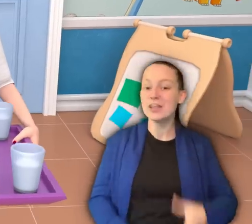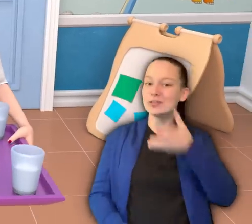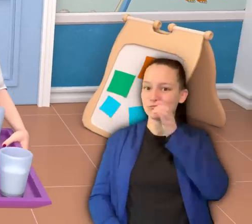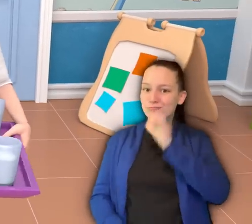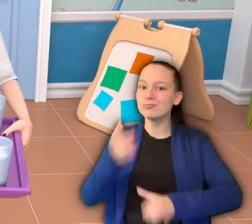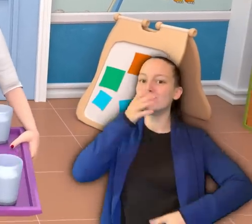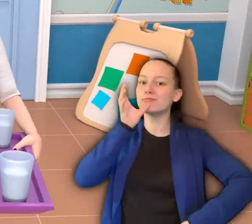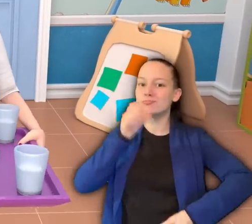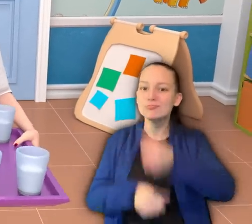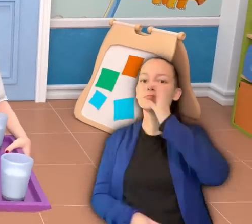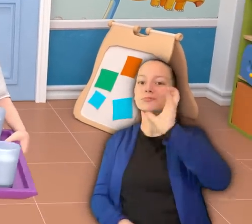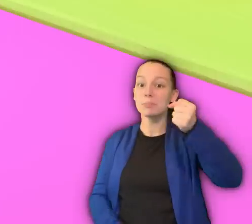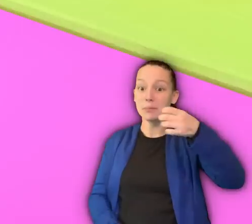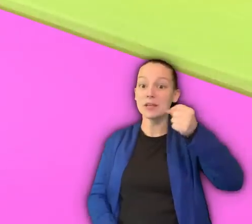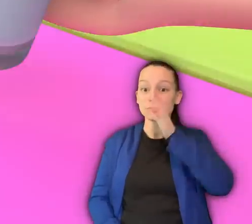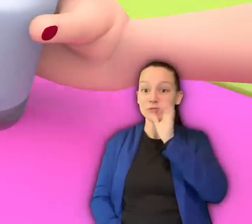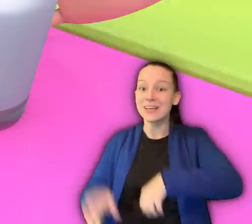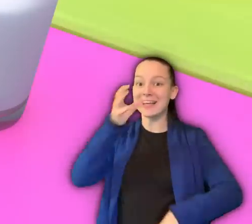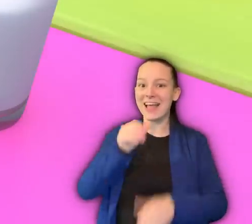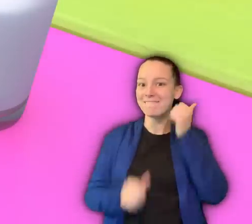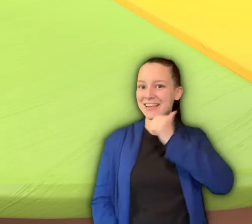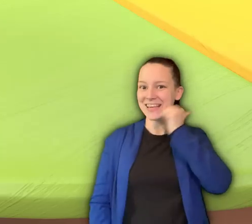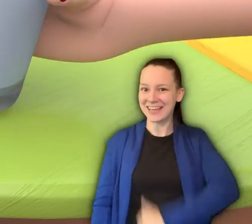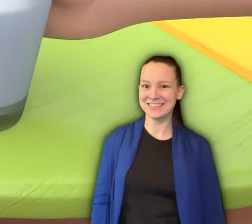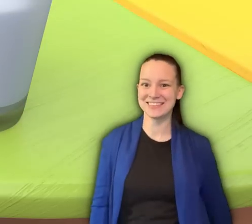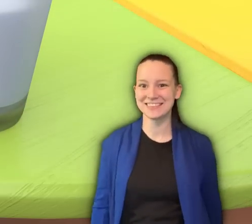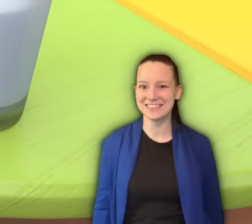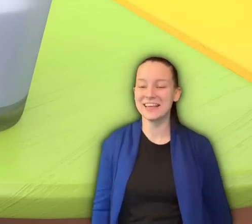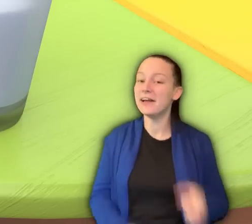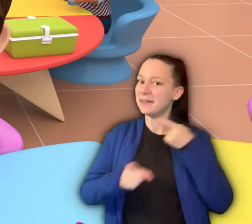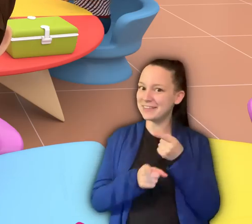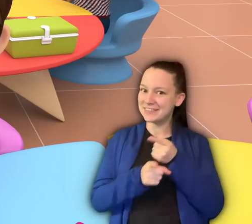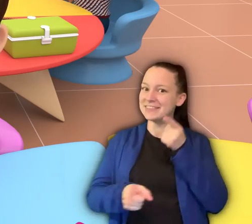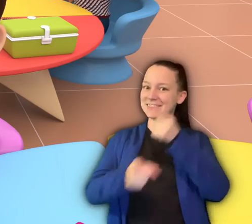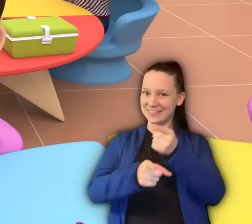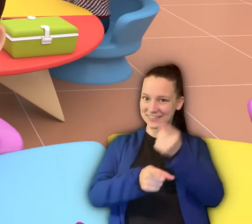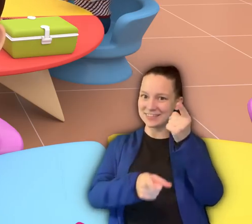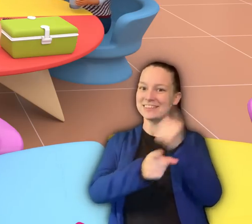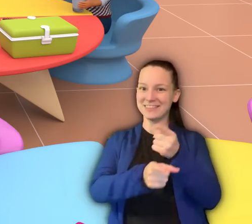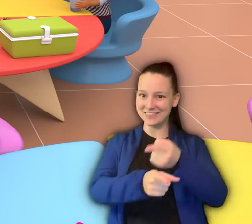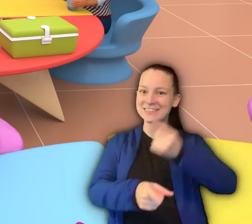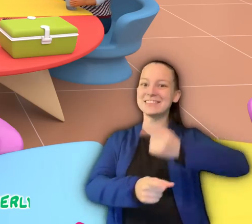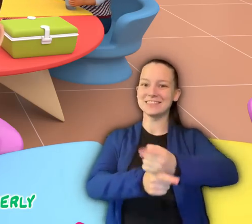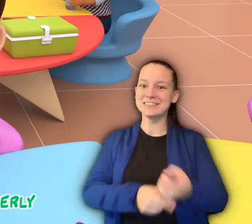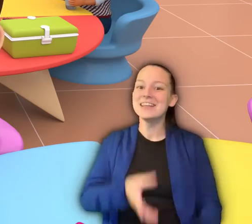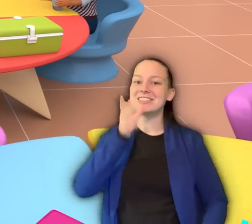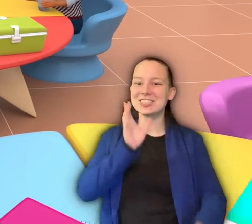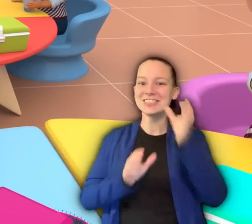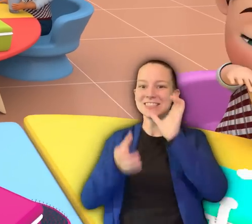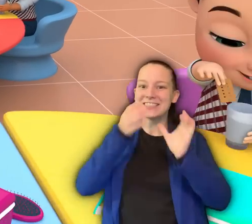drink drink your milk drink it every day properly properly properly